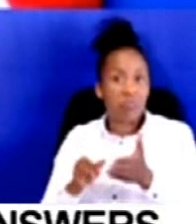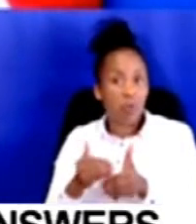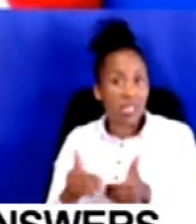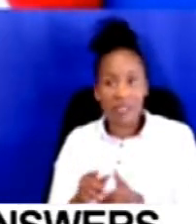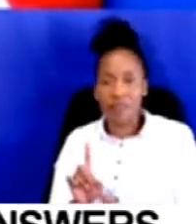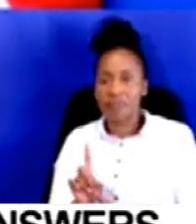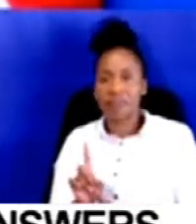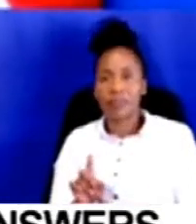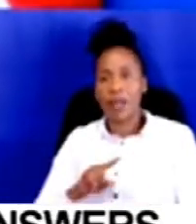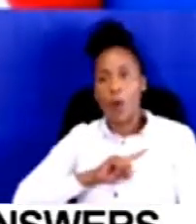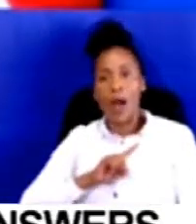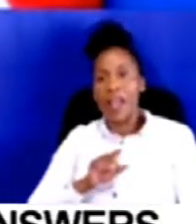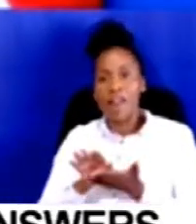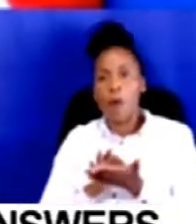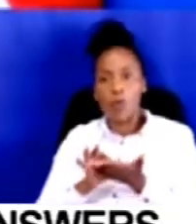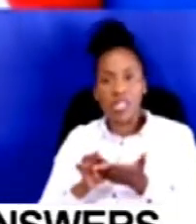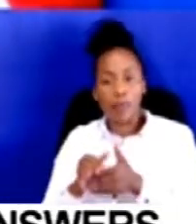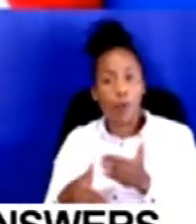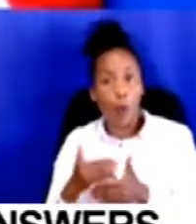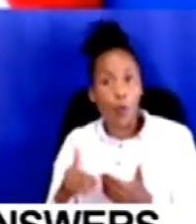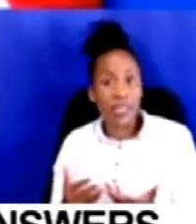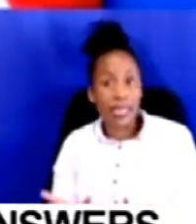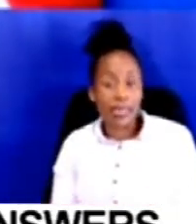Because the voting process